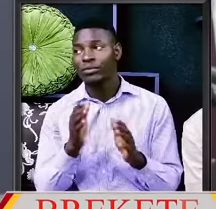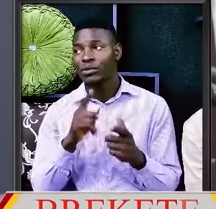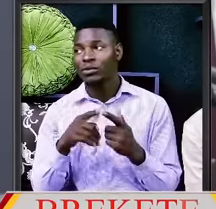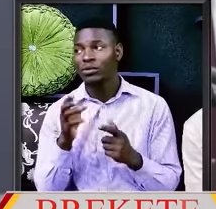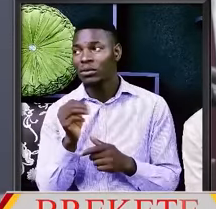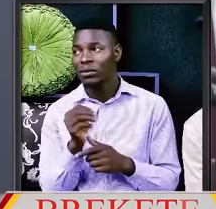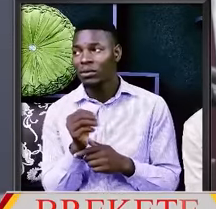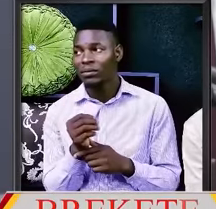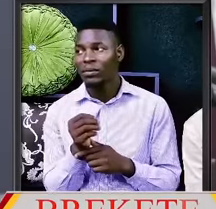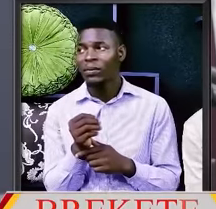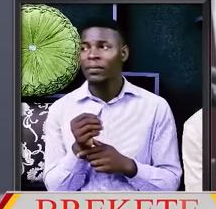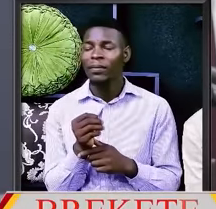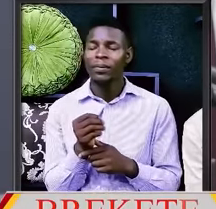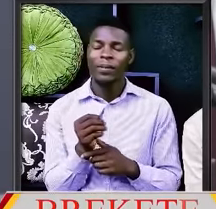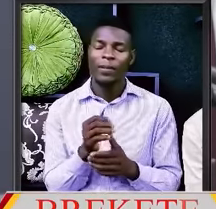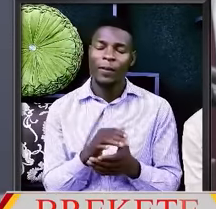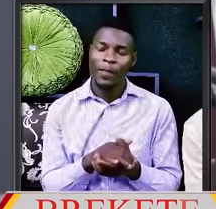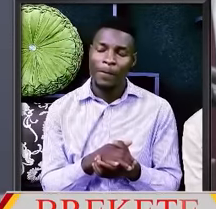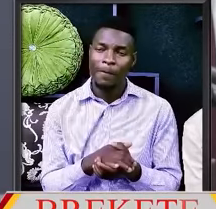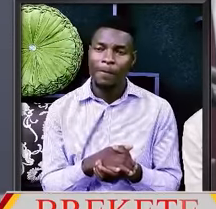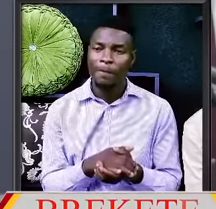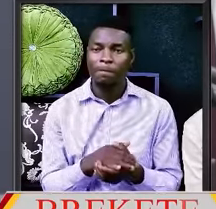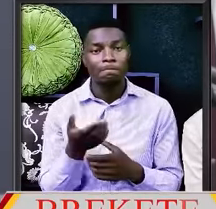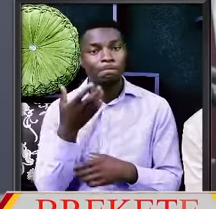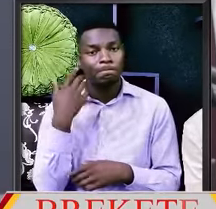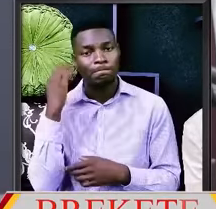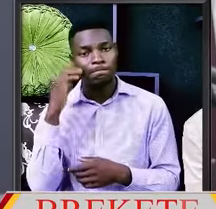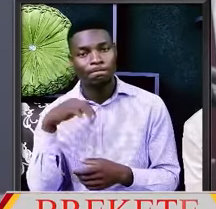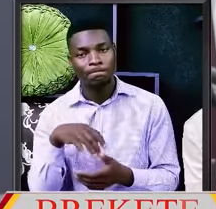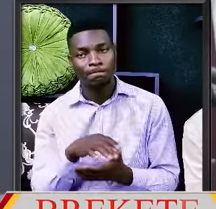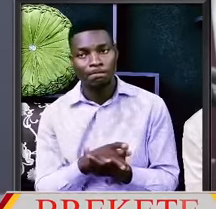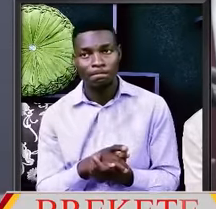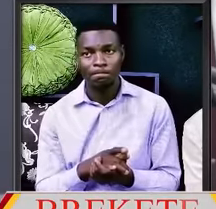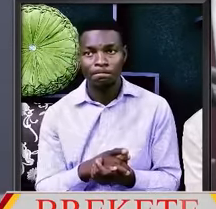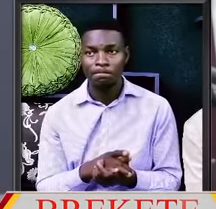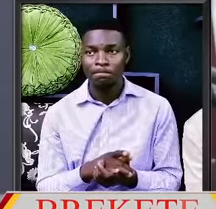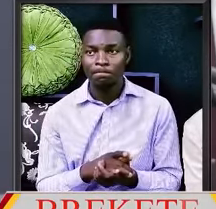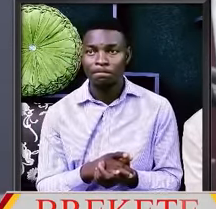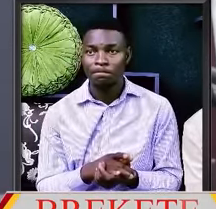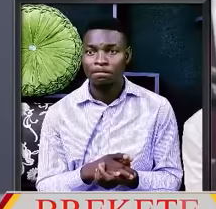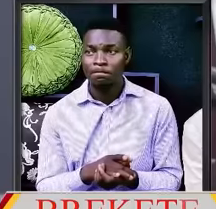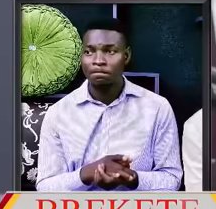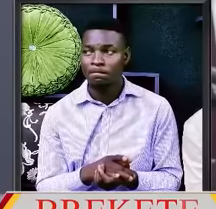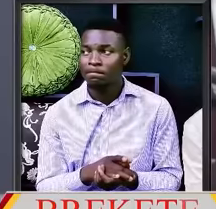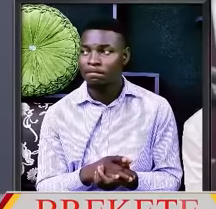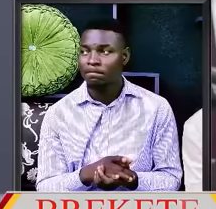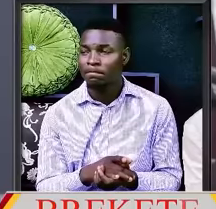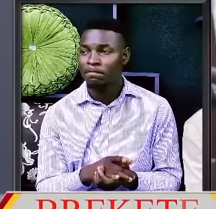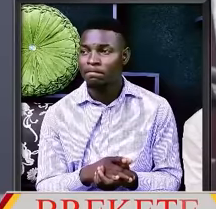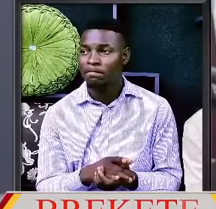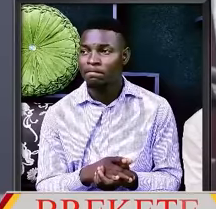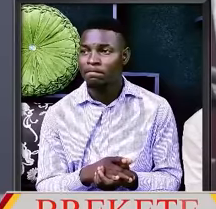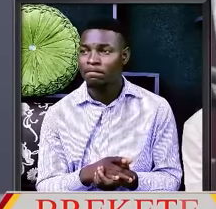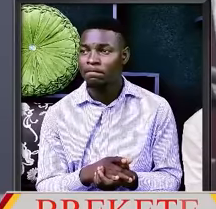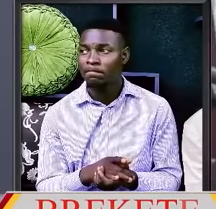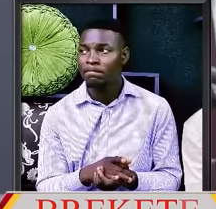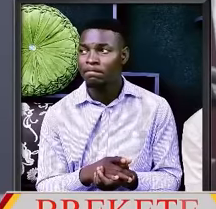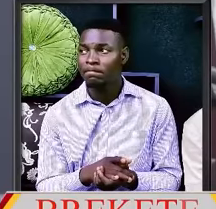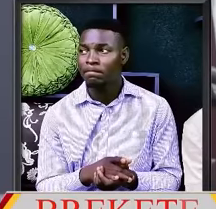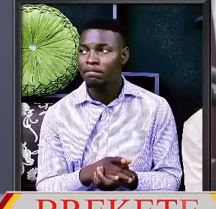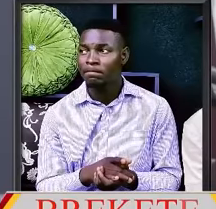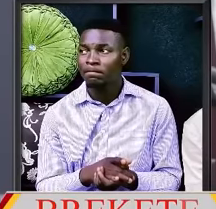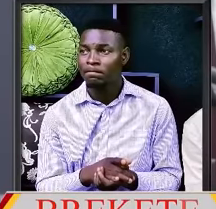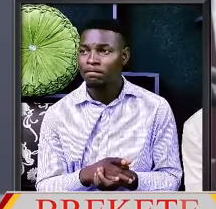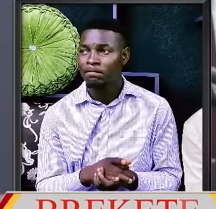be body and or see hospital? What it detect what you could? What it phone on the certificate? As pass the microphone now to Accra. Certificate